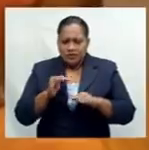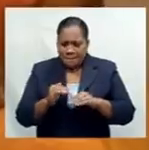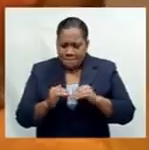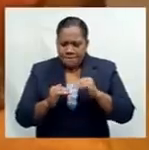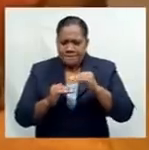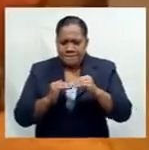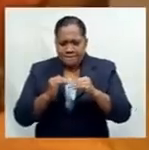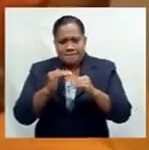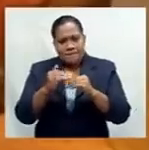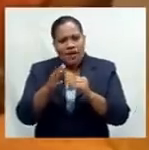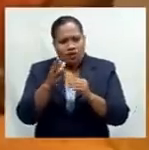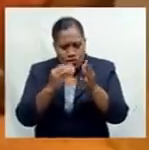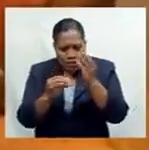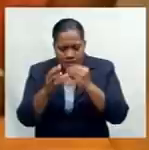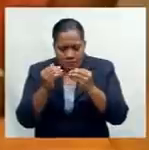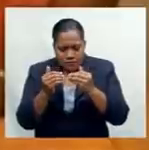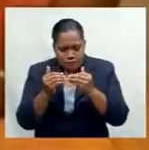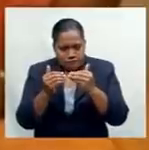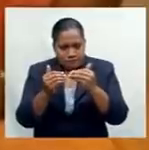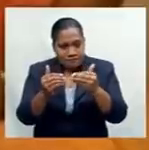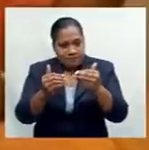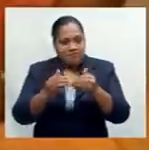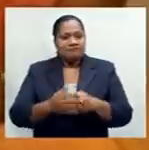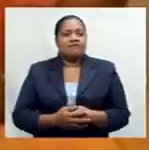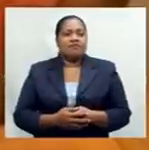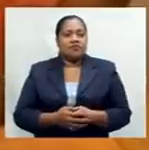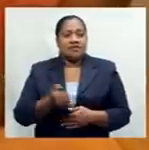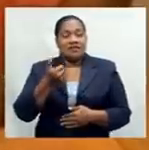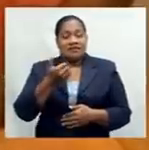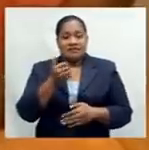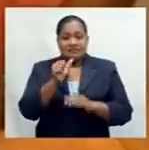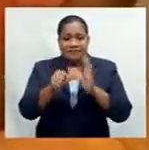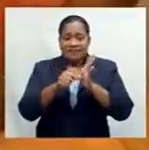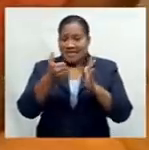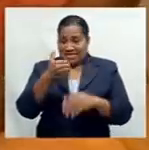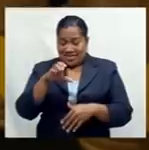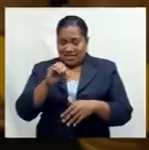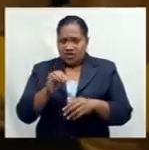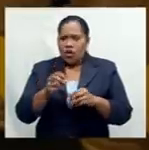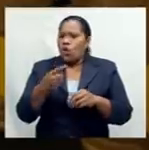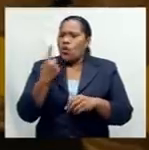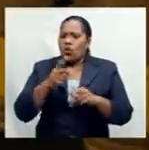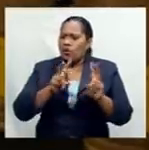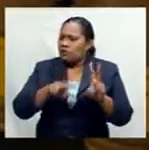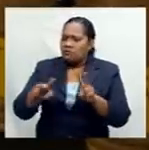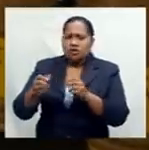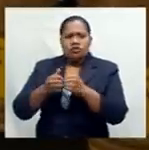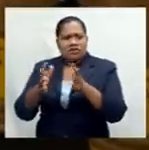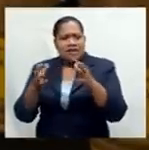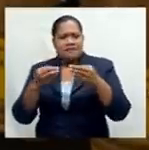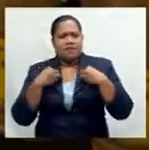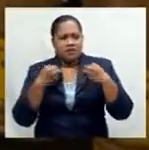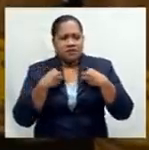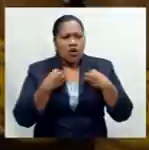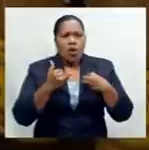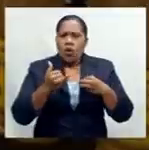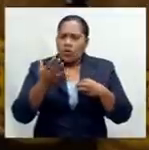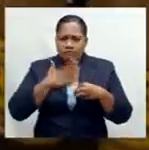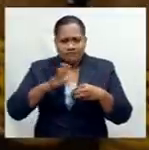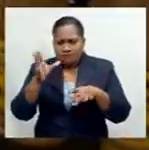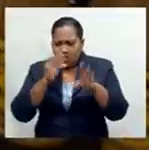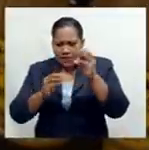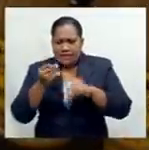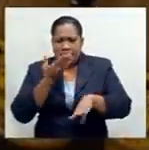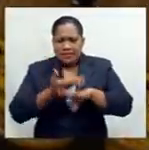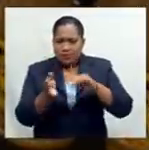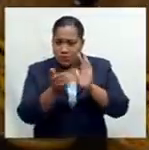The 63-year-old is encouraging those looking to start their business to explore their skills or learn a new skill set, as this is